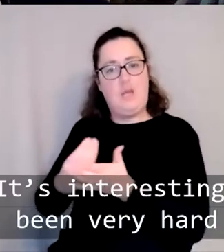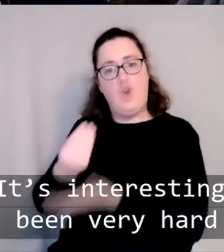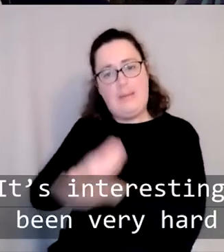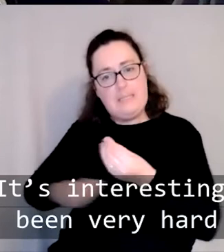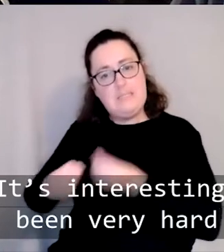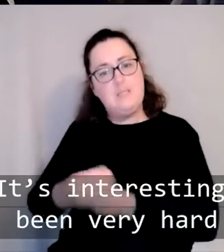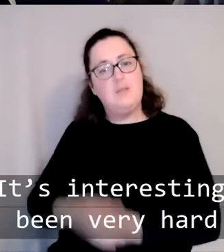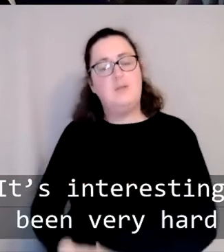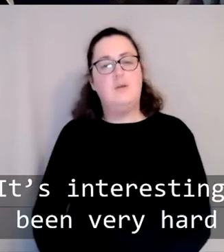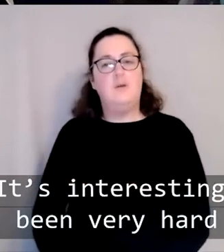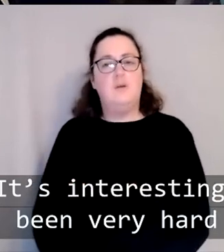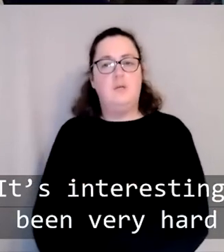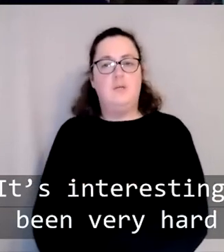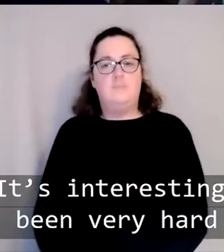interesting,